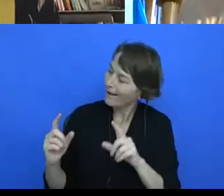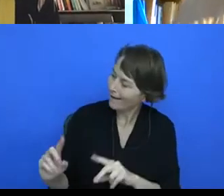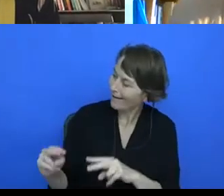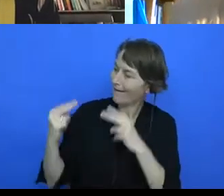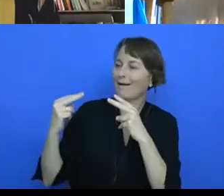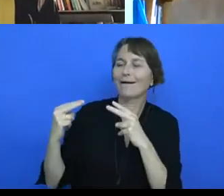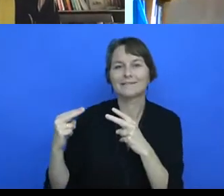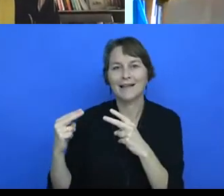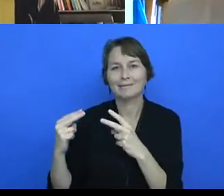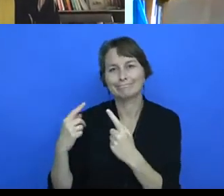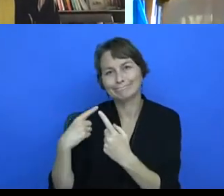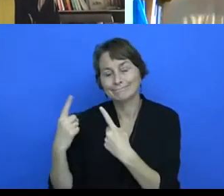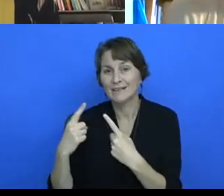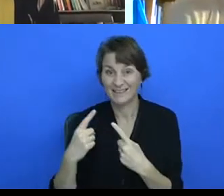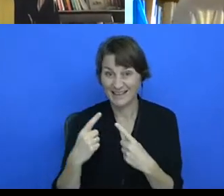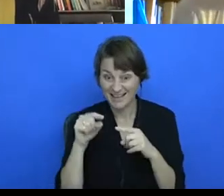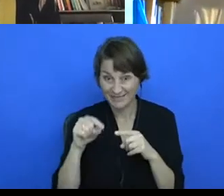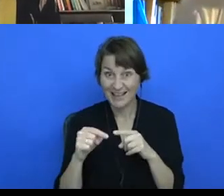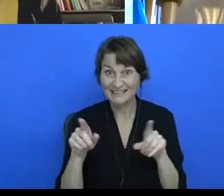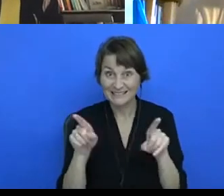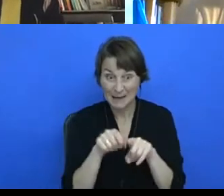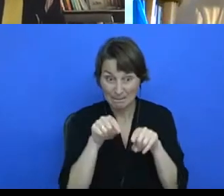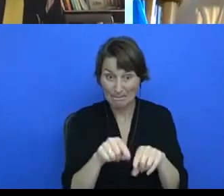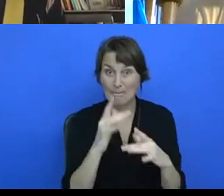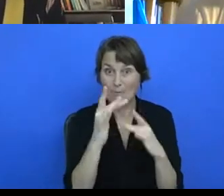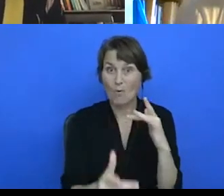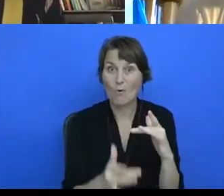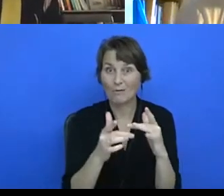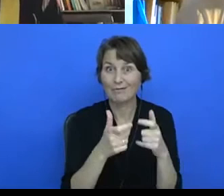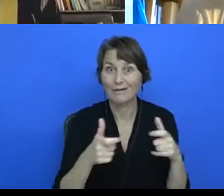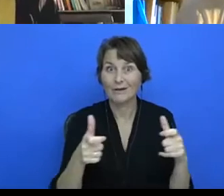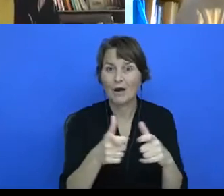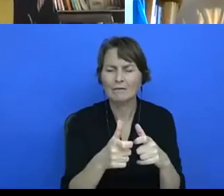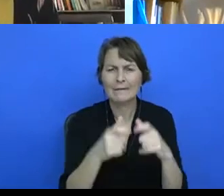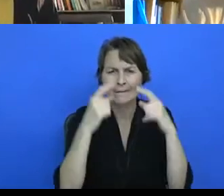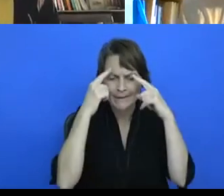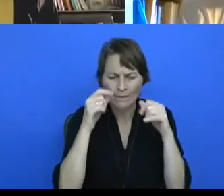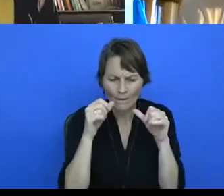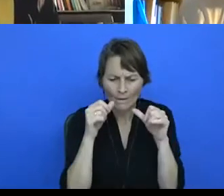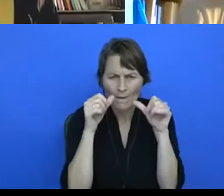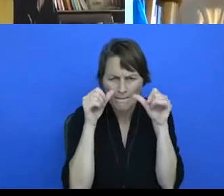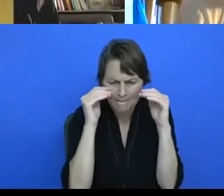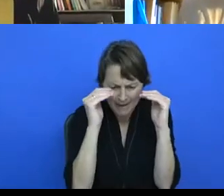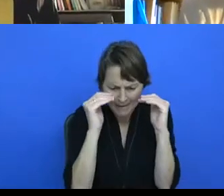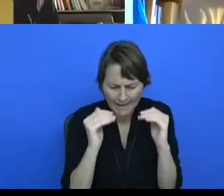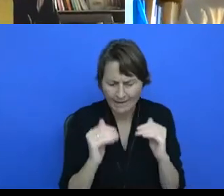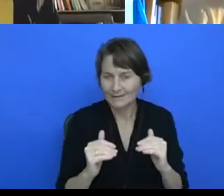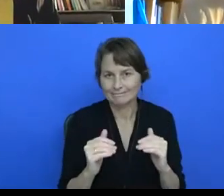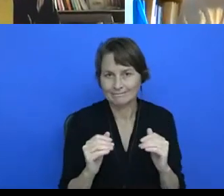And it's really difficult to replicate that with planned interactions, which risk leaving everybody feeling slightly awkward and